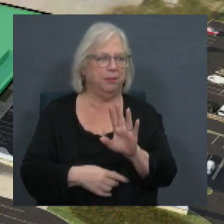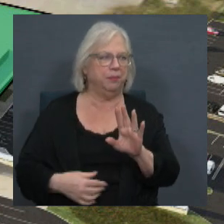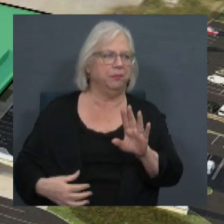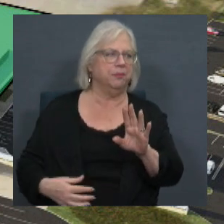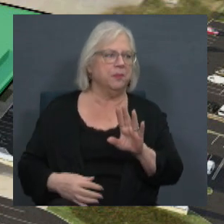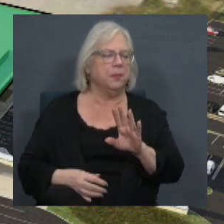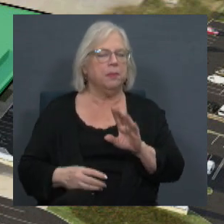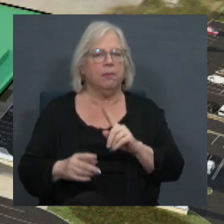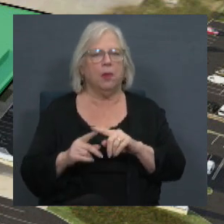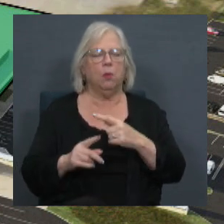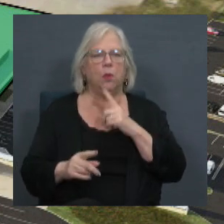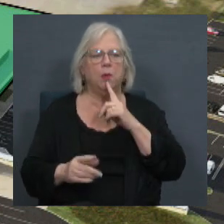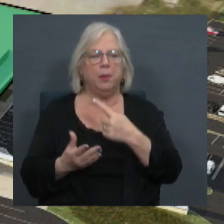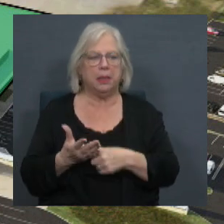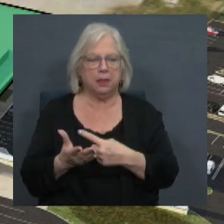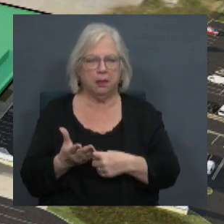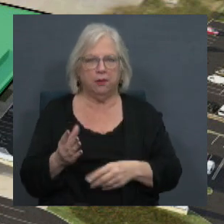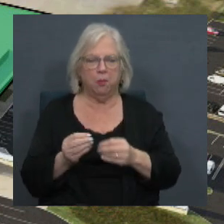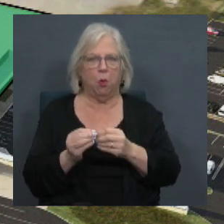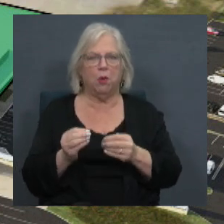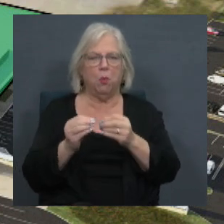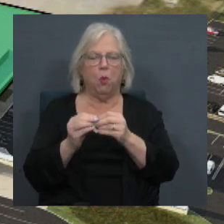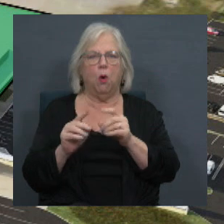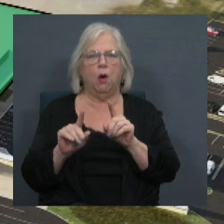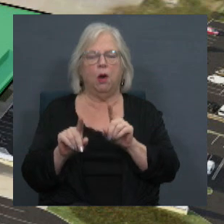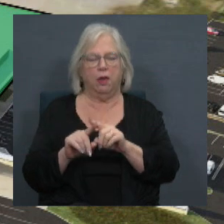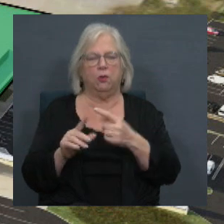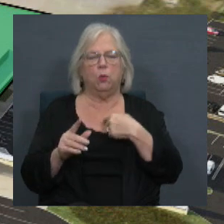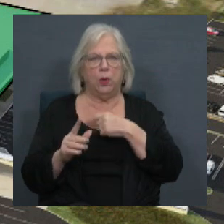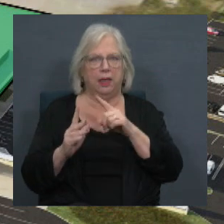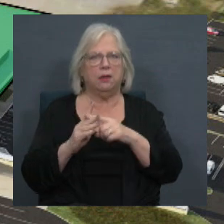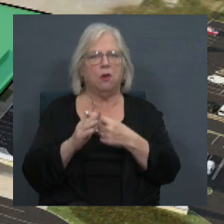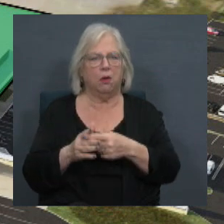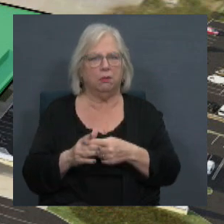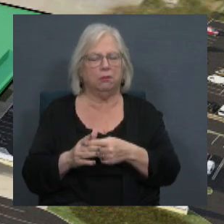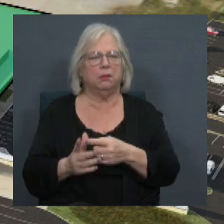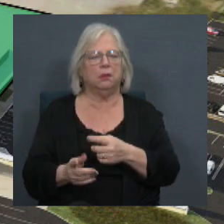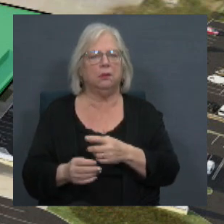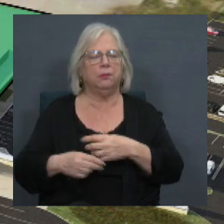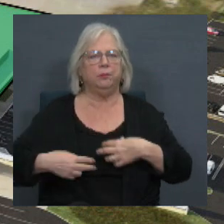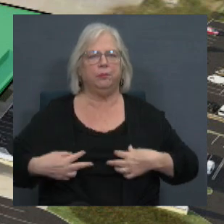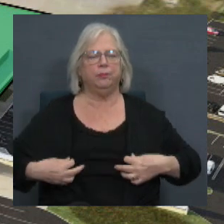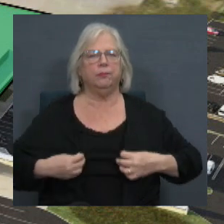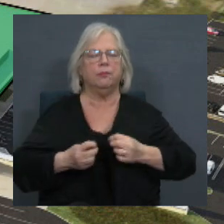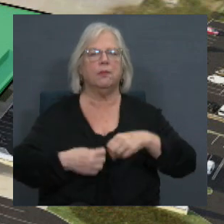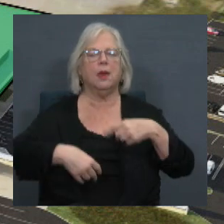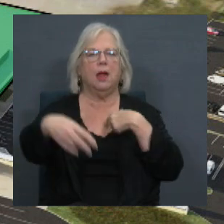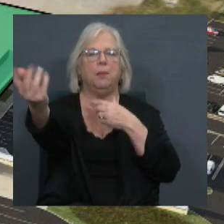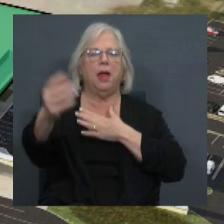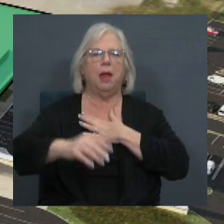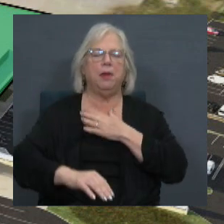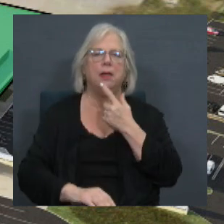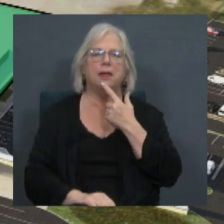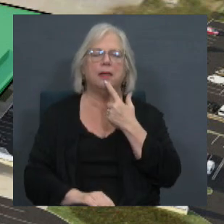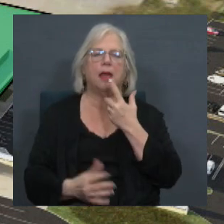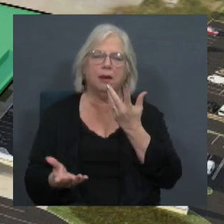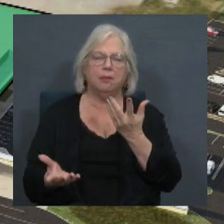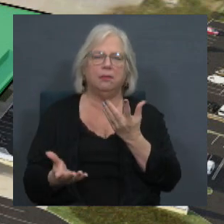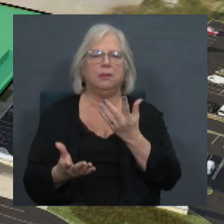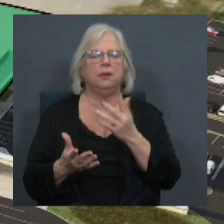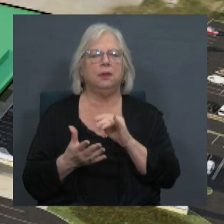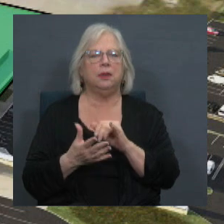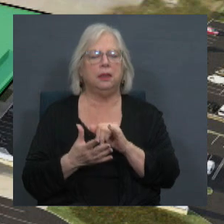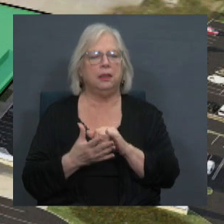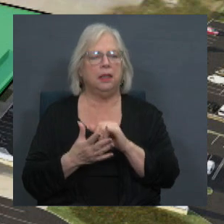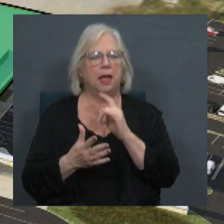but we'll be talking more and more about that as we begin to get into it. But I'm happy to say that that's something that